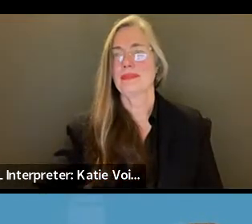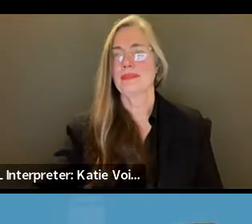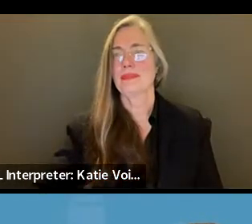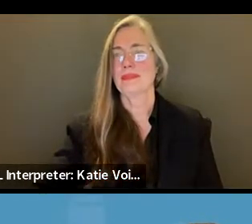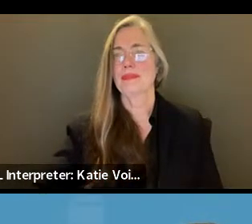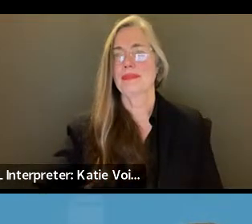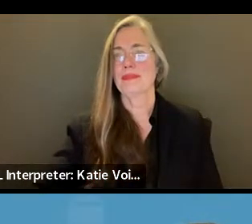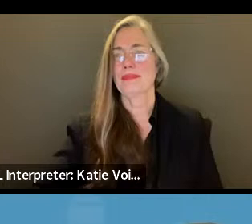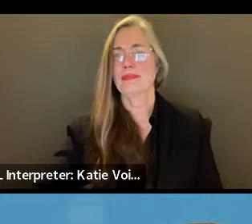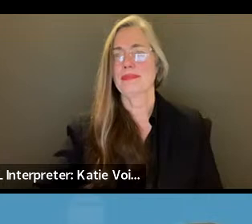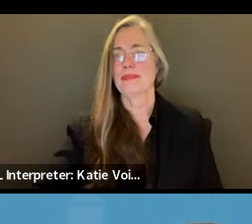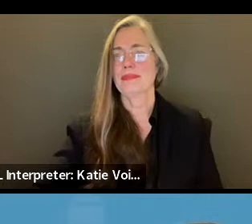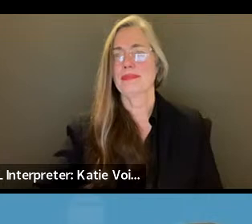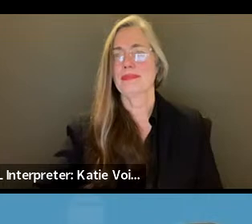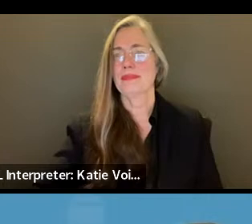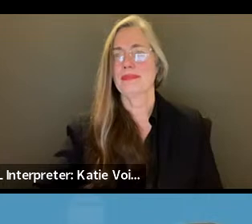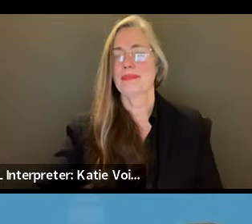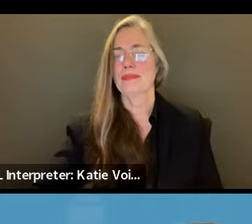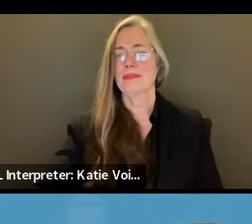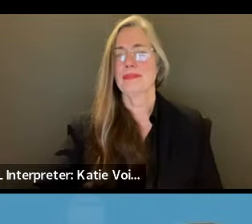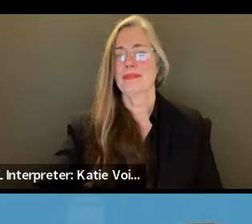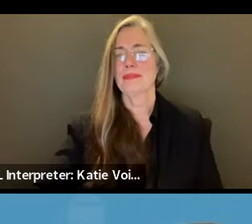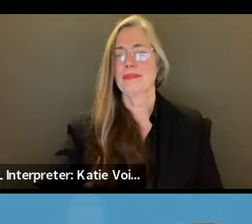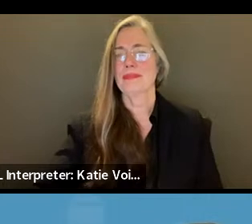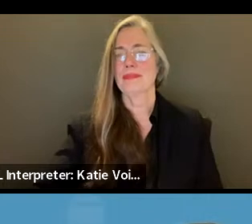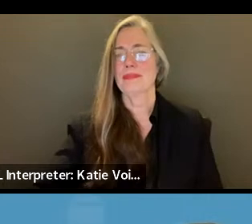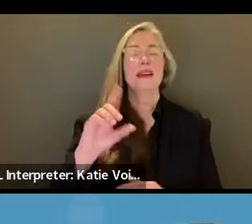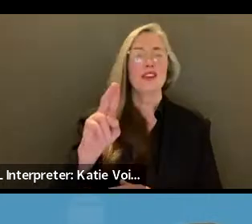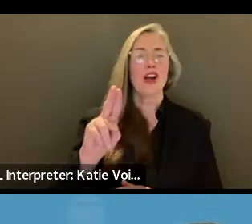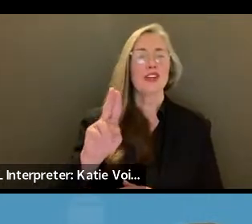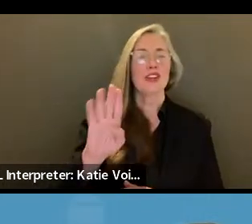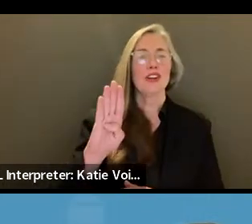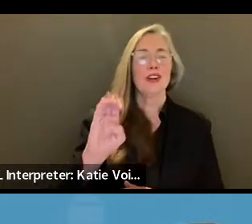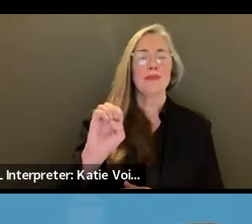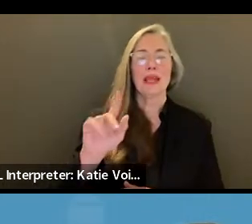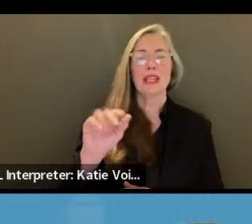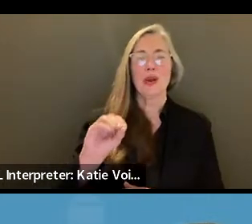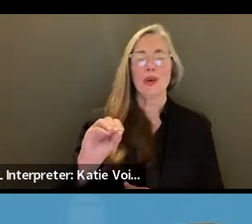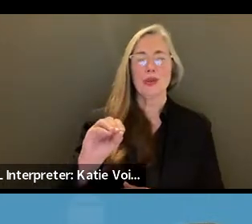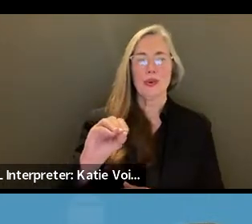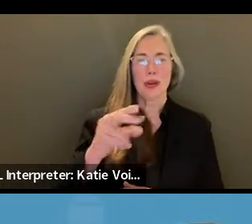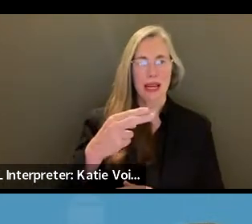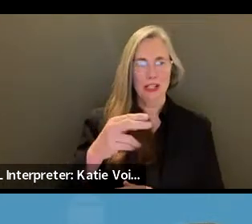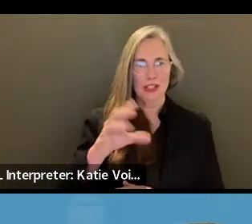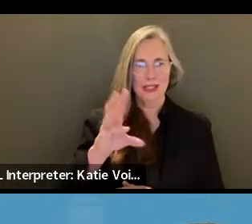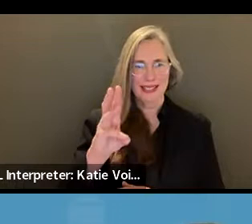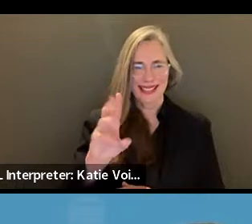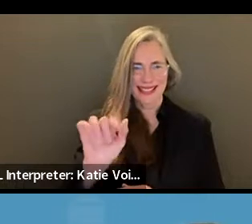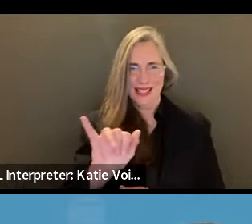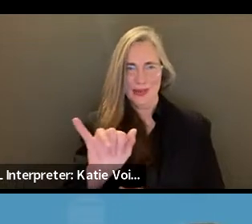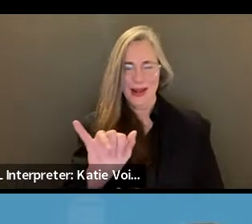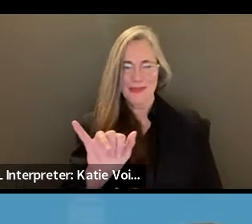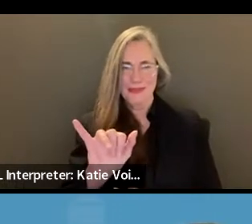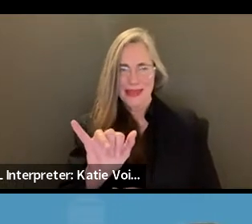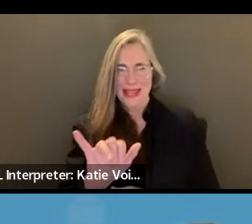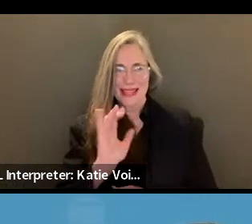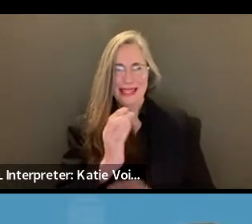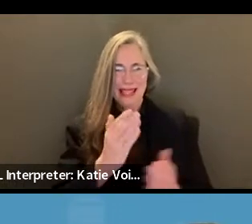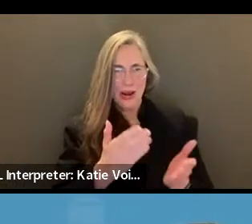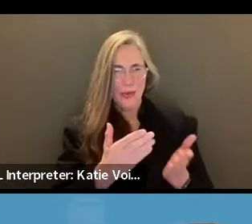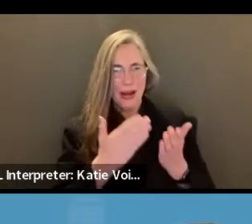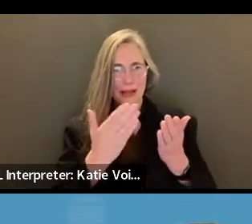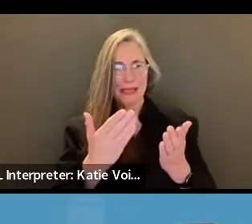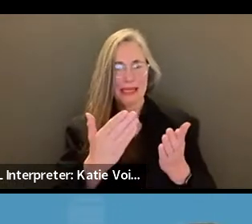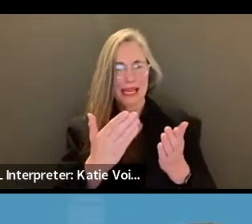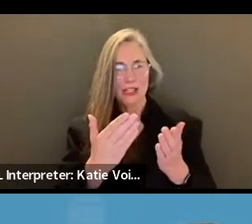are H6 as well. Thank you very much, Board President Sims Moten. This is our